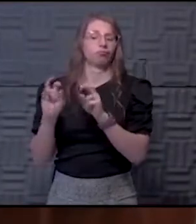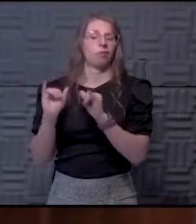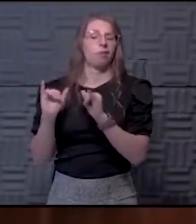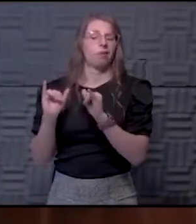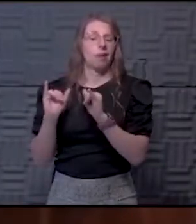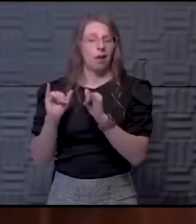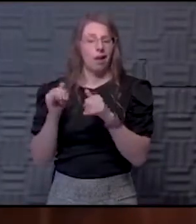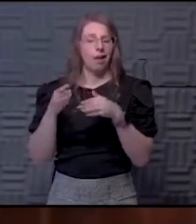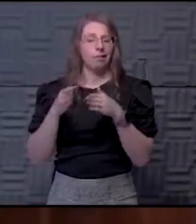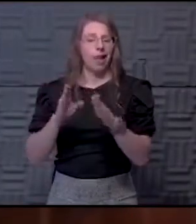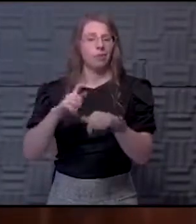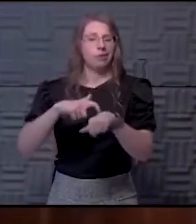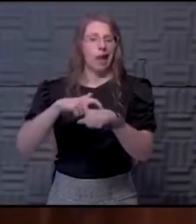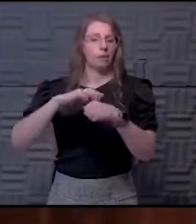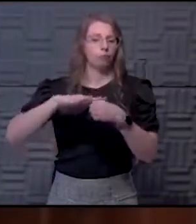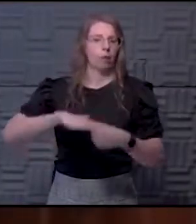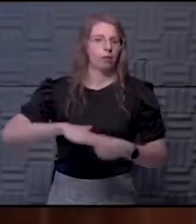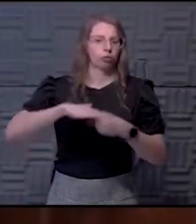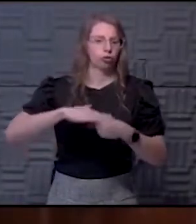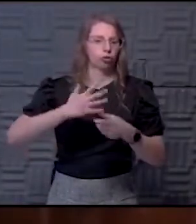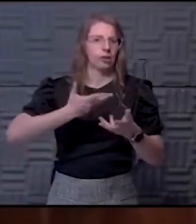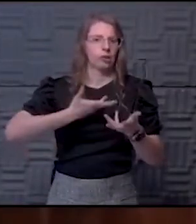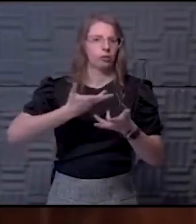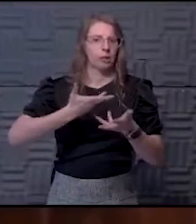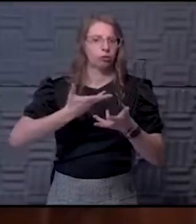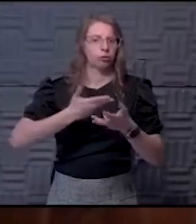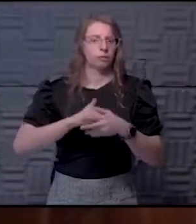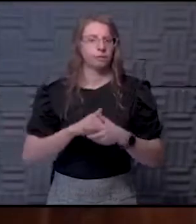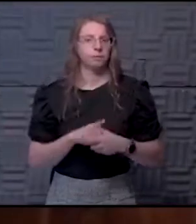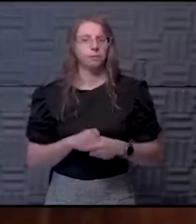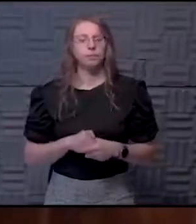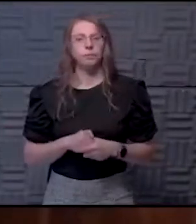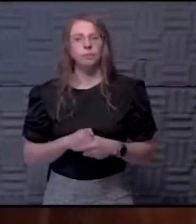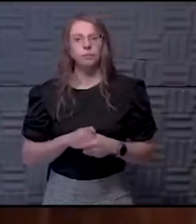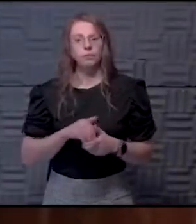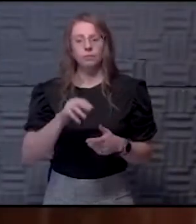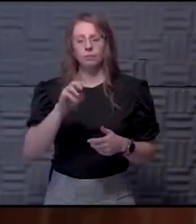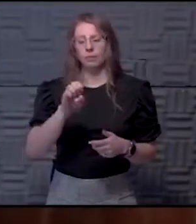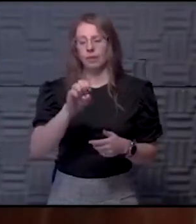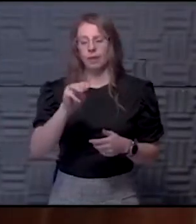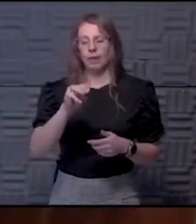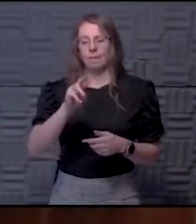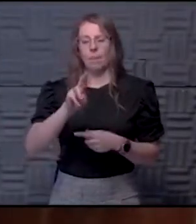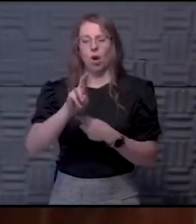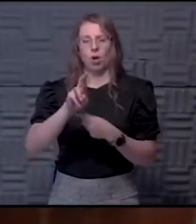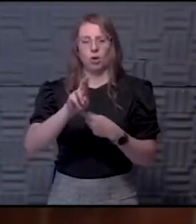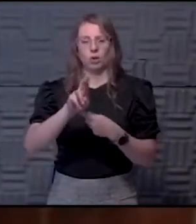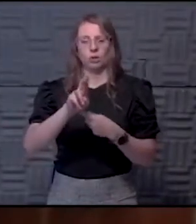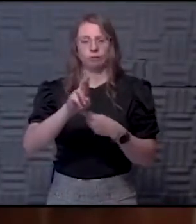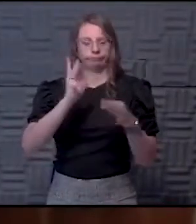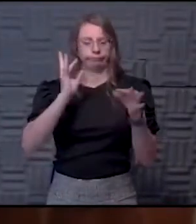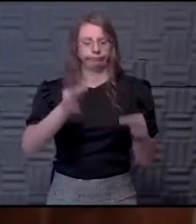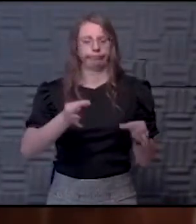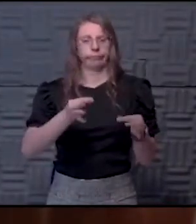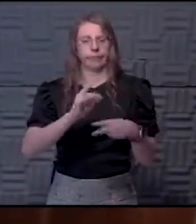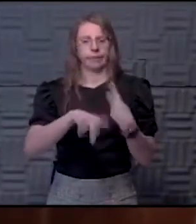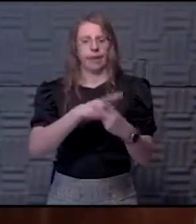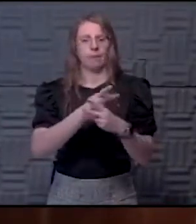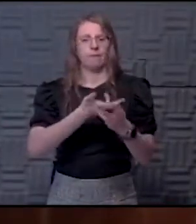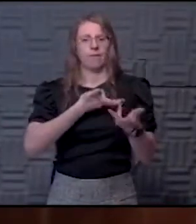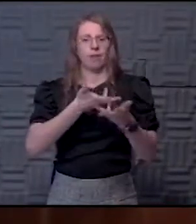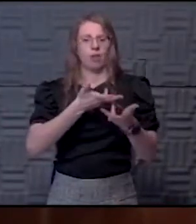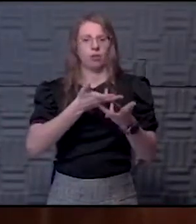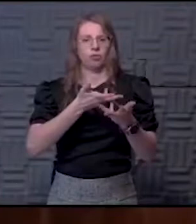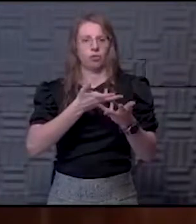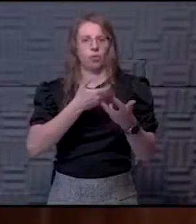allowed time-pressured interactions and the EMR to dictate the type of interaction